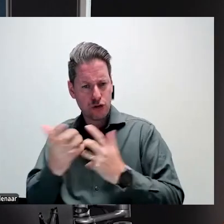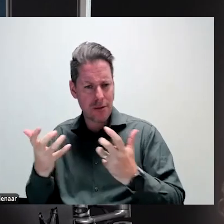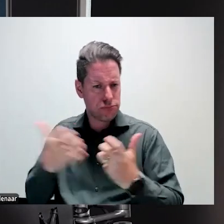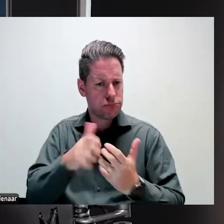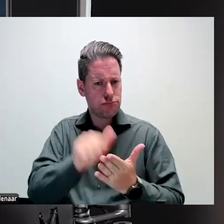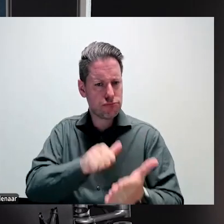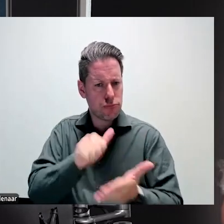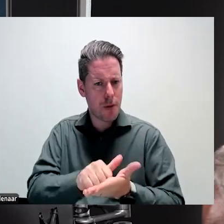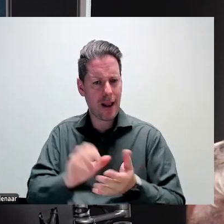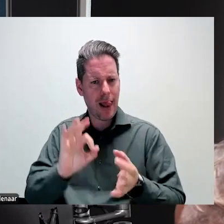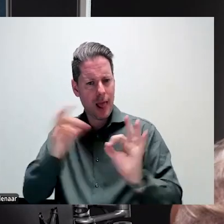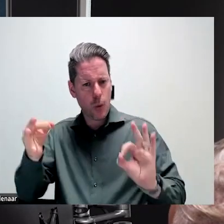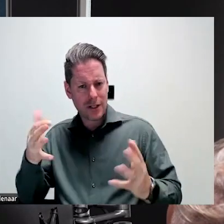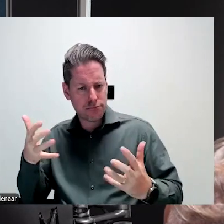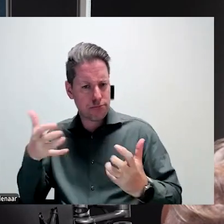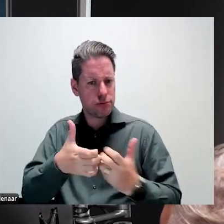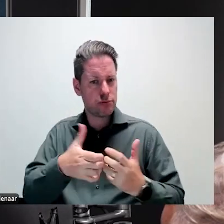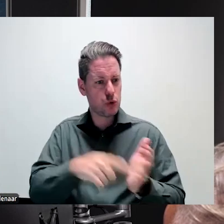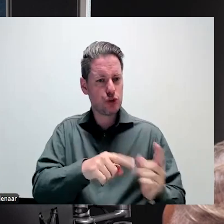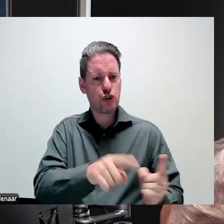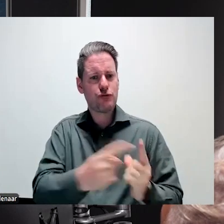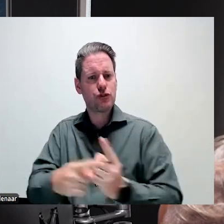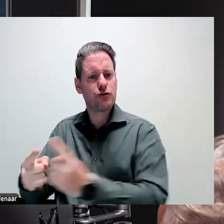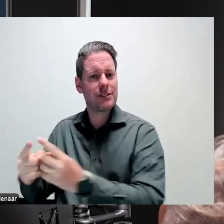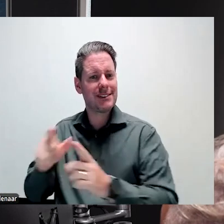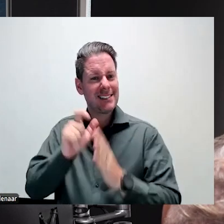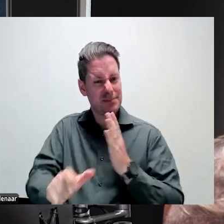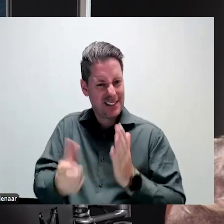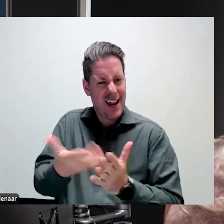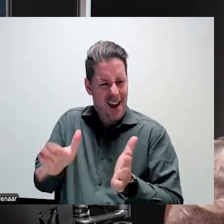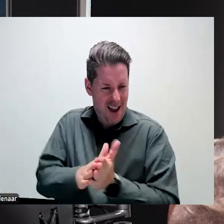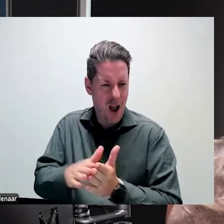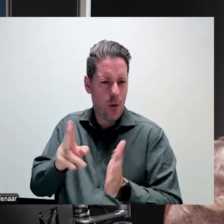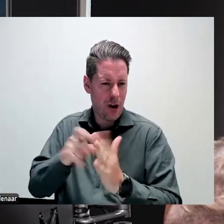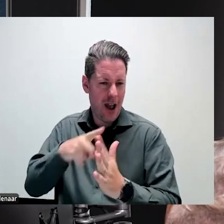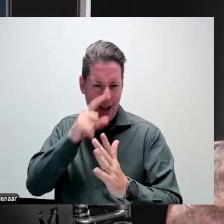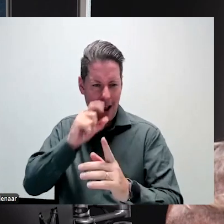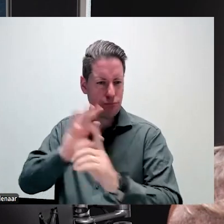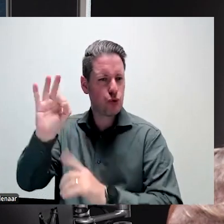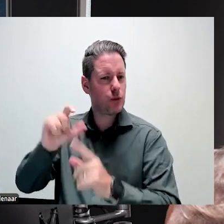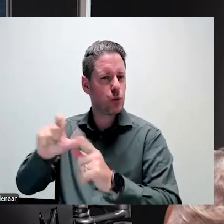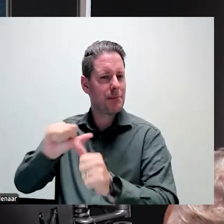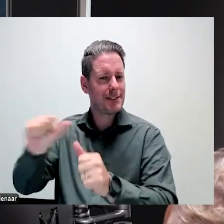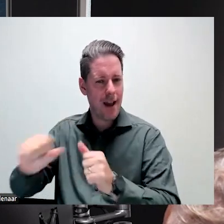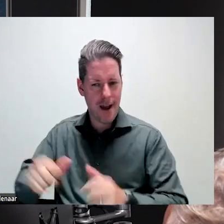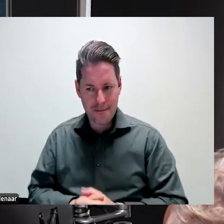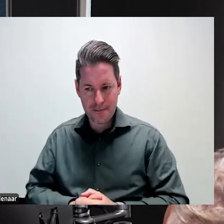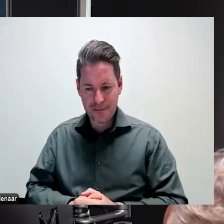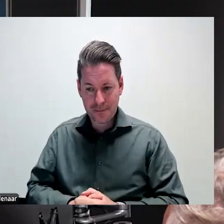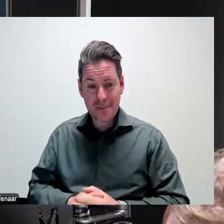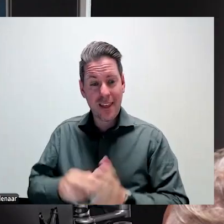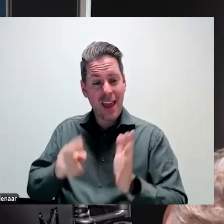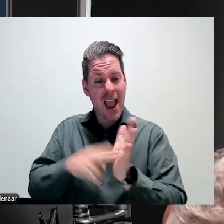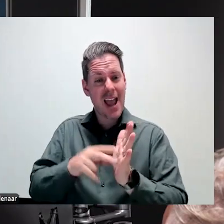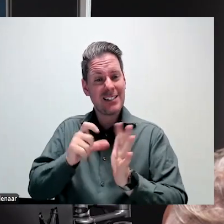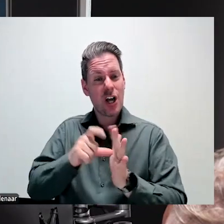of disabilities, that's how they can improve. I think the NDIS staff also need more awareness on